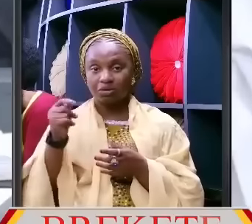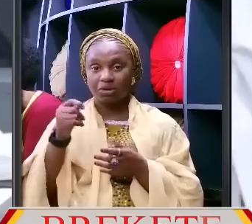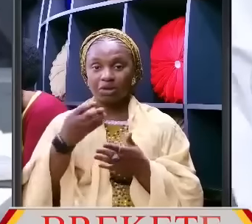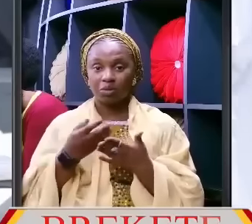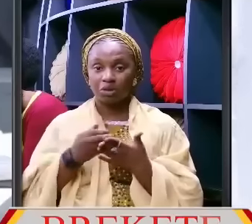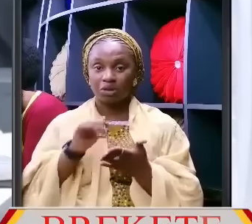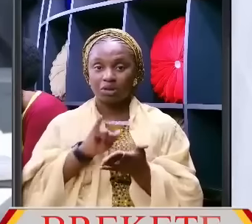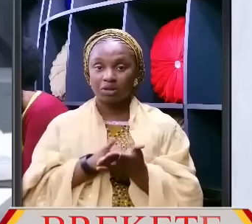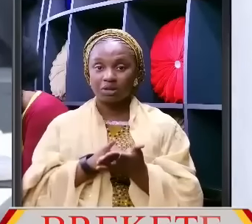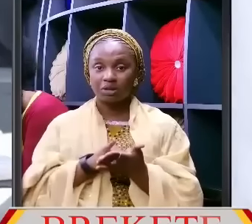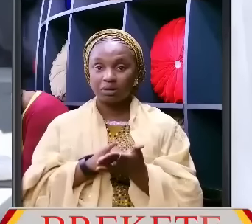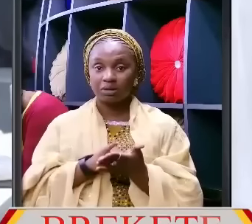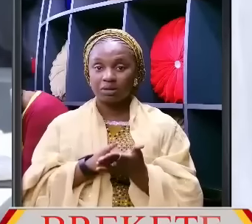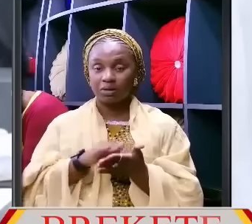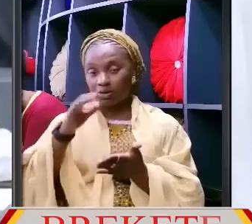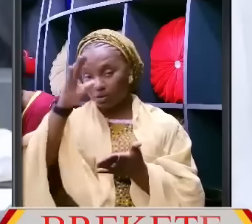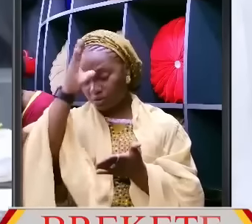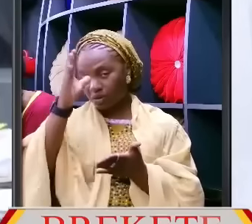for them.